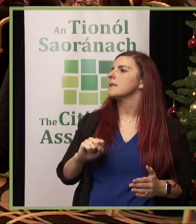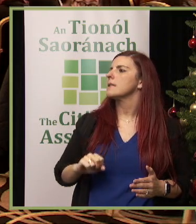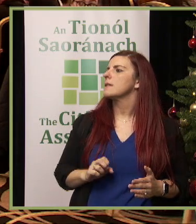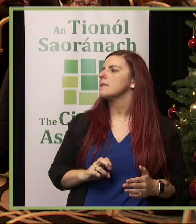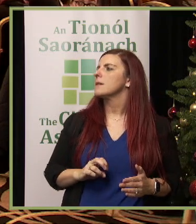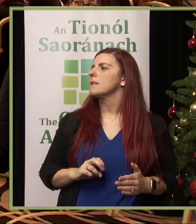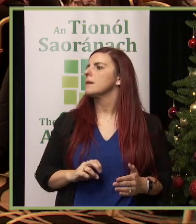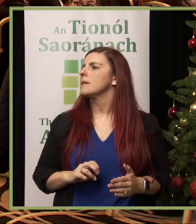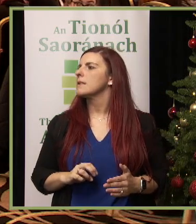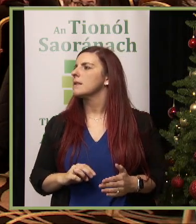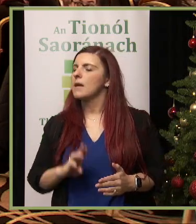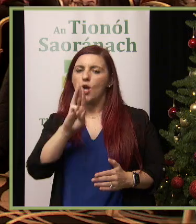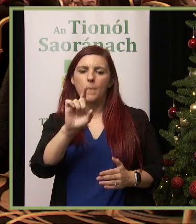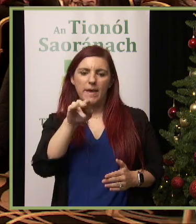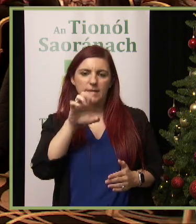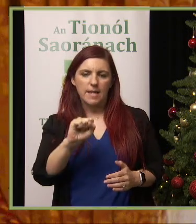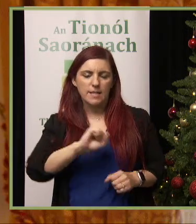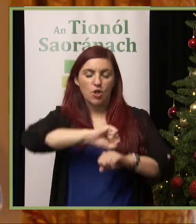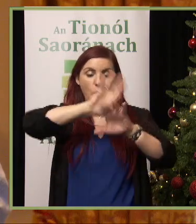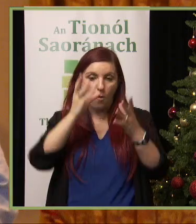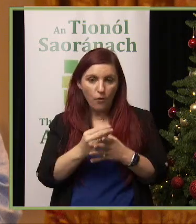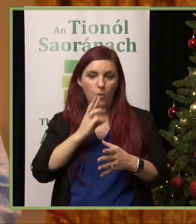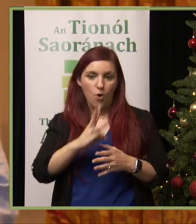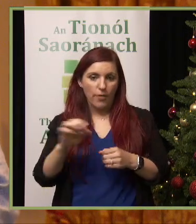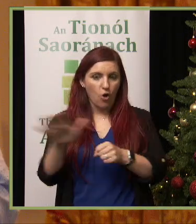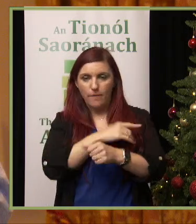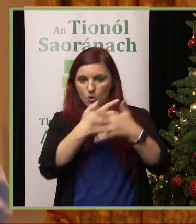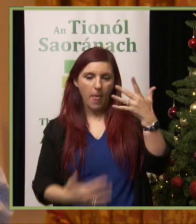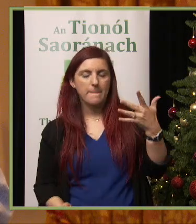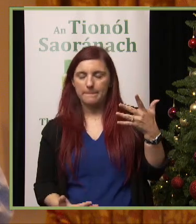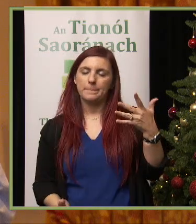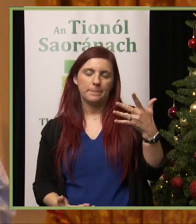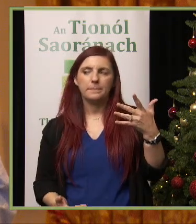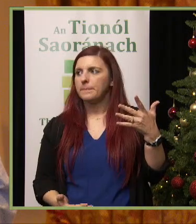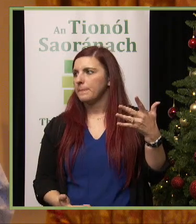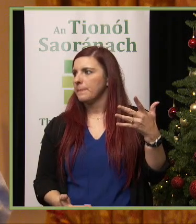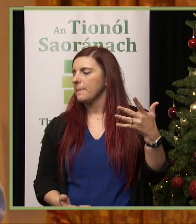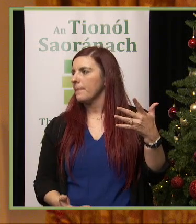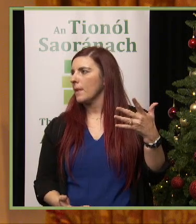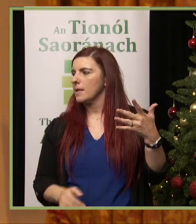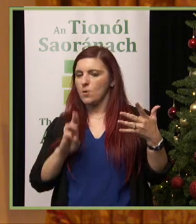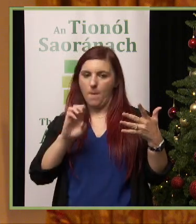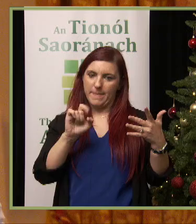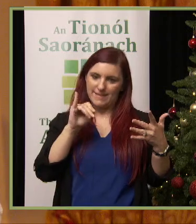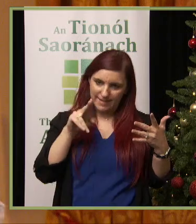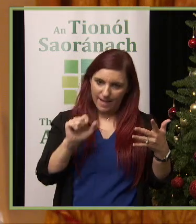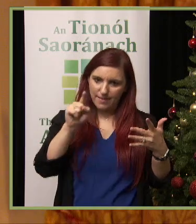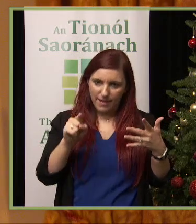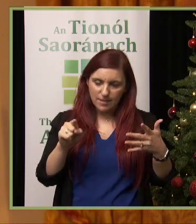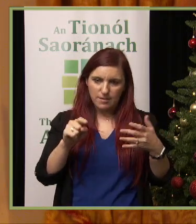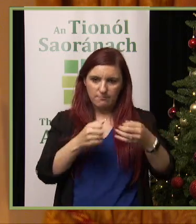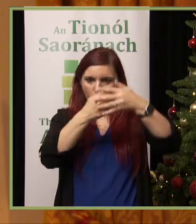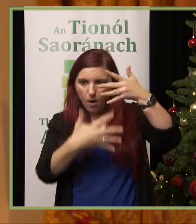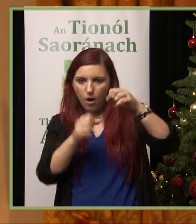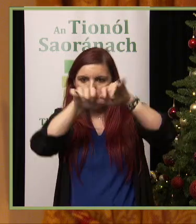Yeah, pesticide is the overarching word that covers herbicide, fungicides, and insecticides. Great, okay. So pesticides is the word to cover all